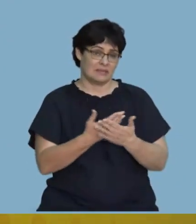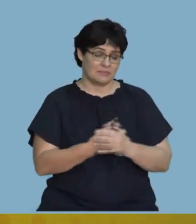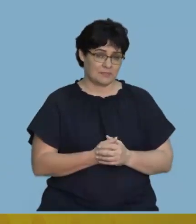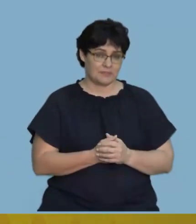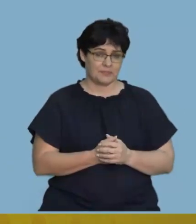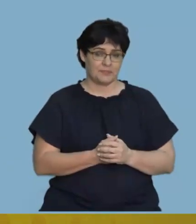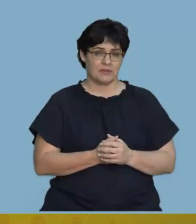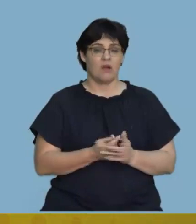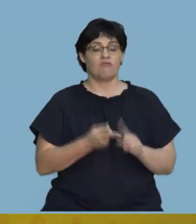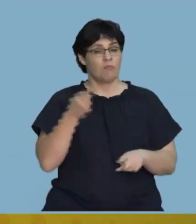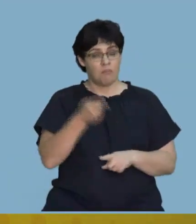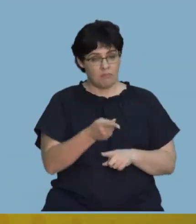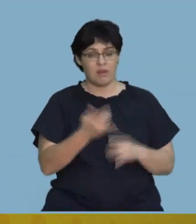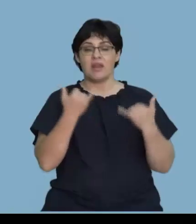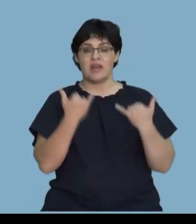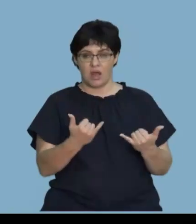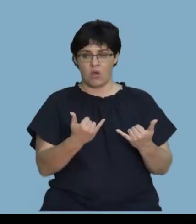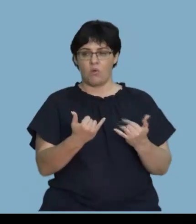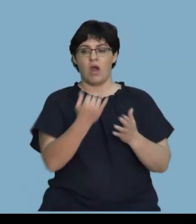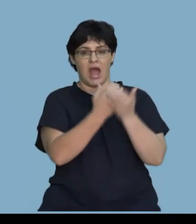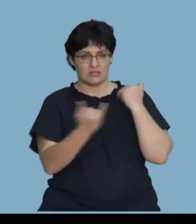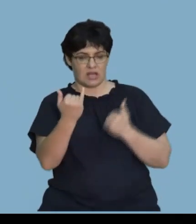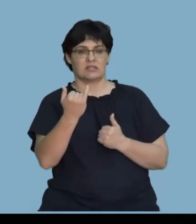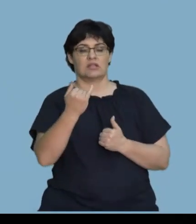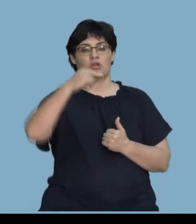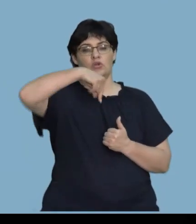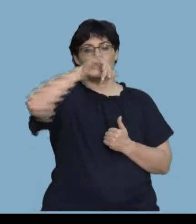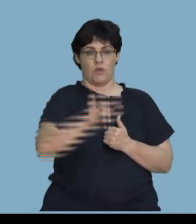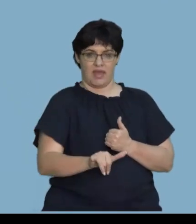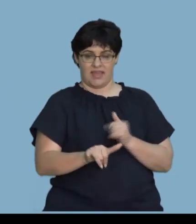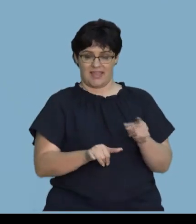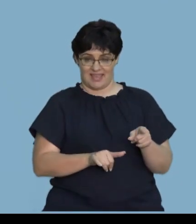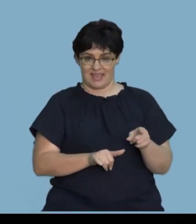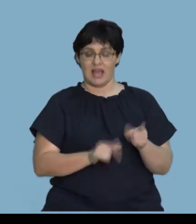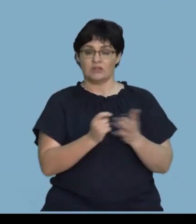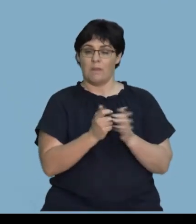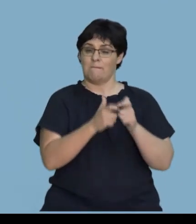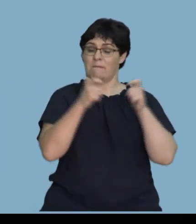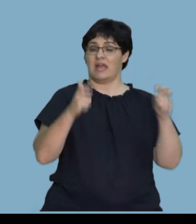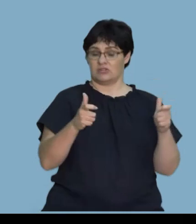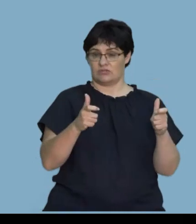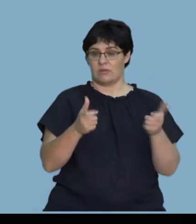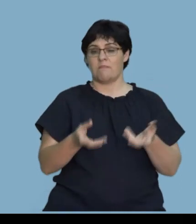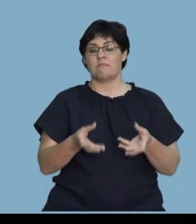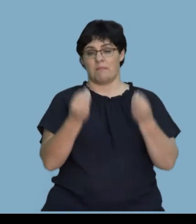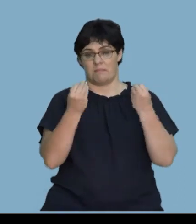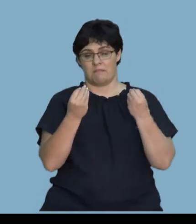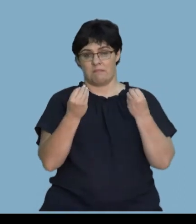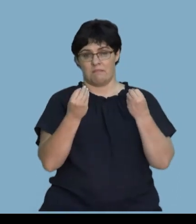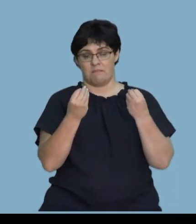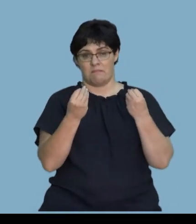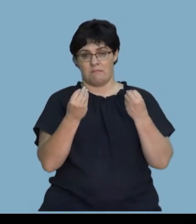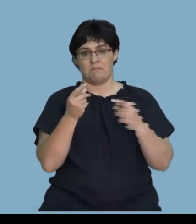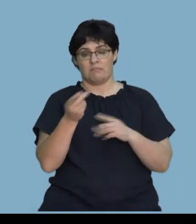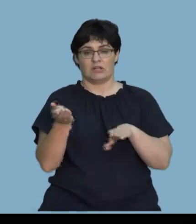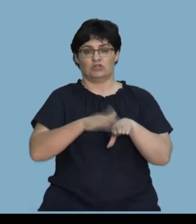here, you are able to isolate Qy and actually determine the magnitude of the the charge of